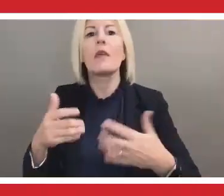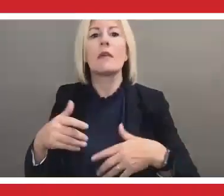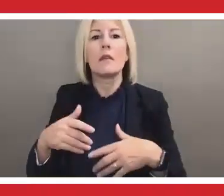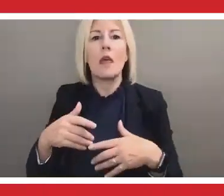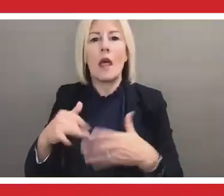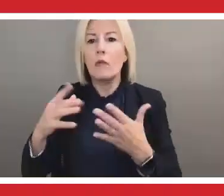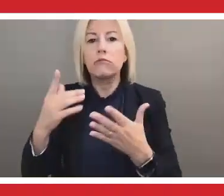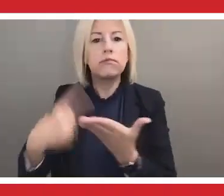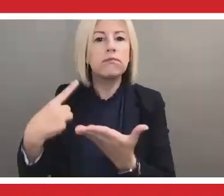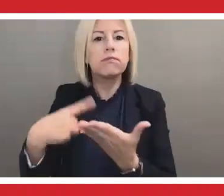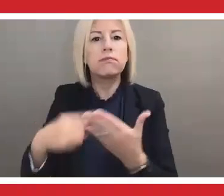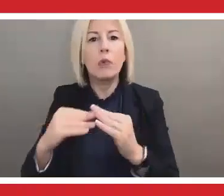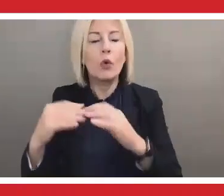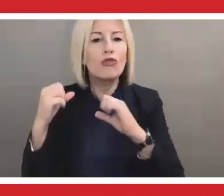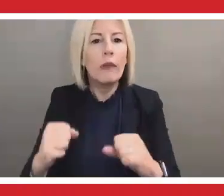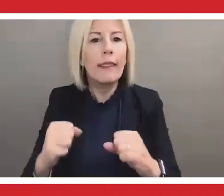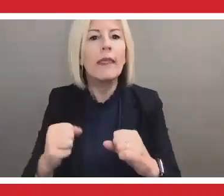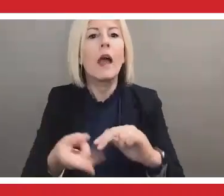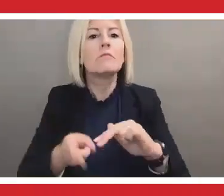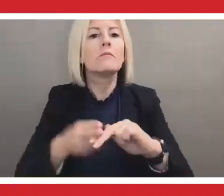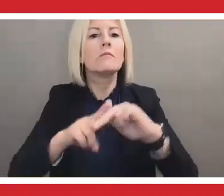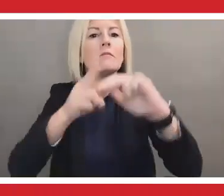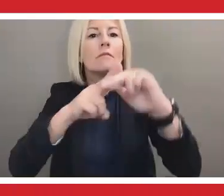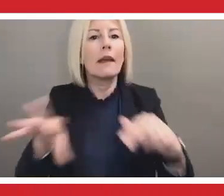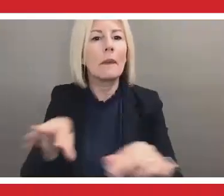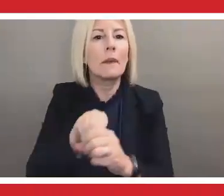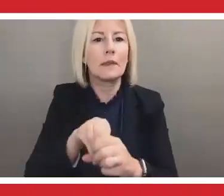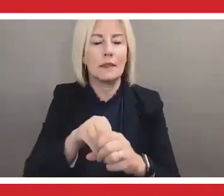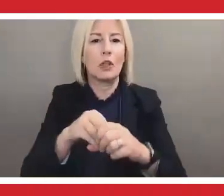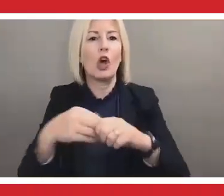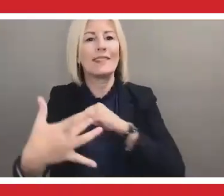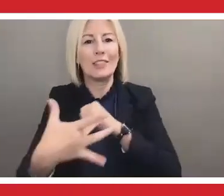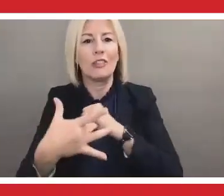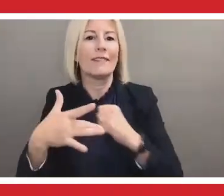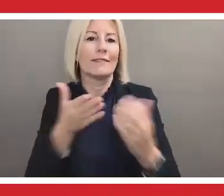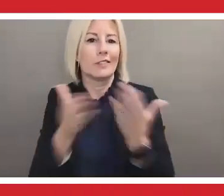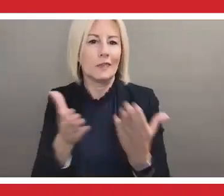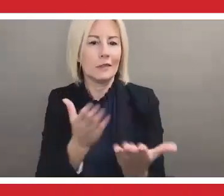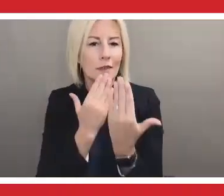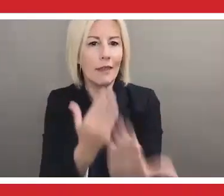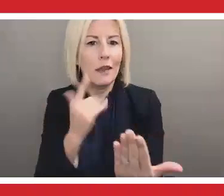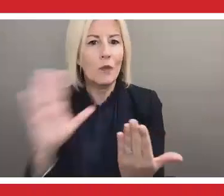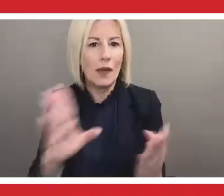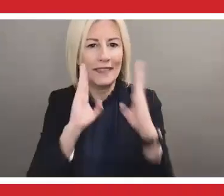and strengthening and scaling up inclusive digital services. So thank you for your attention.